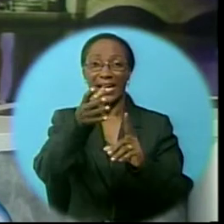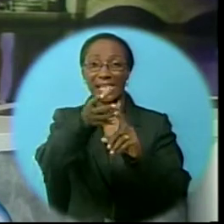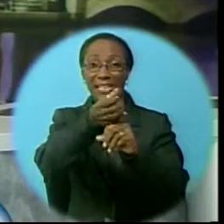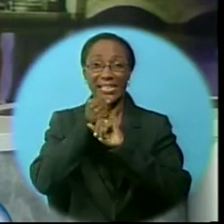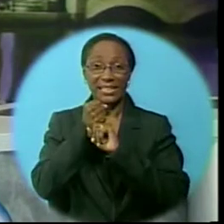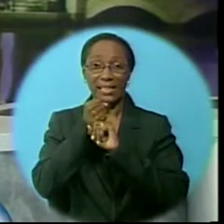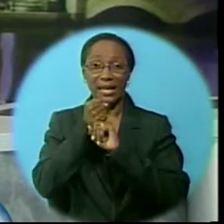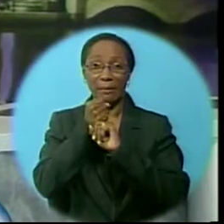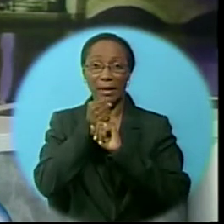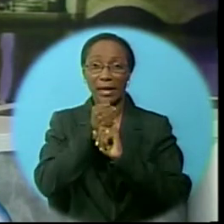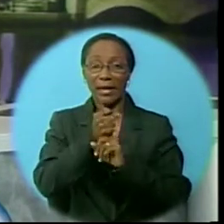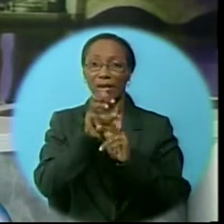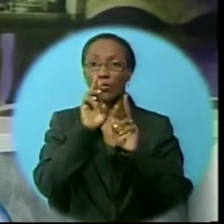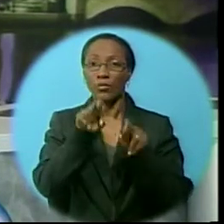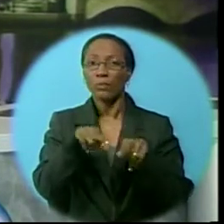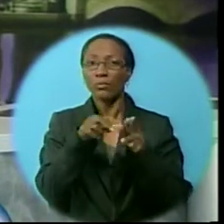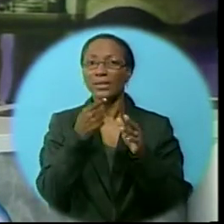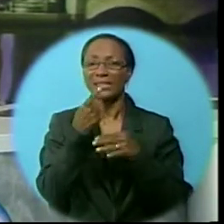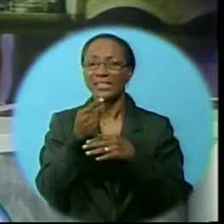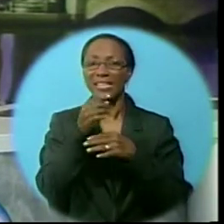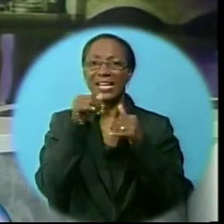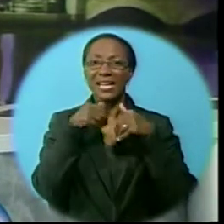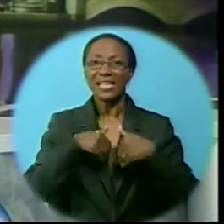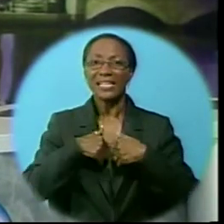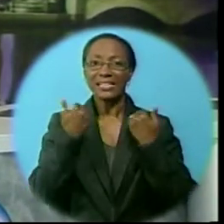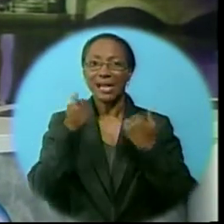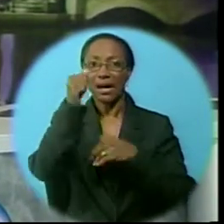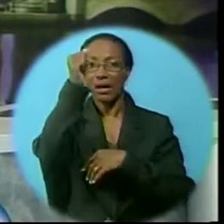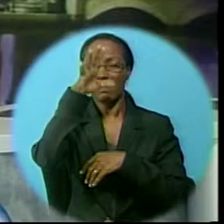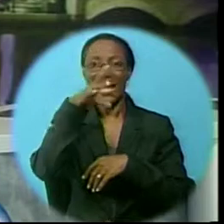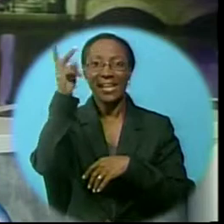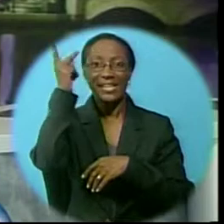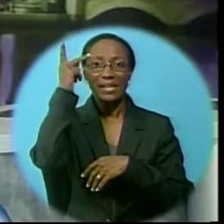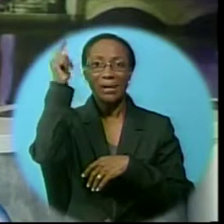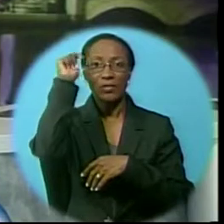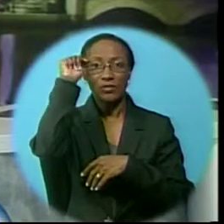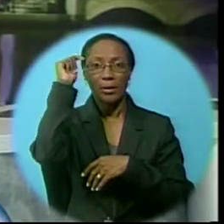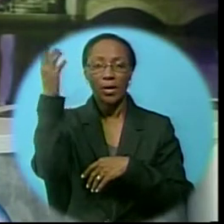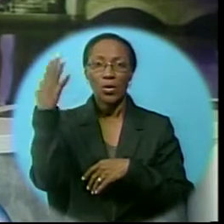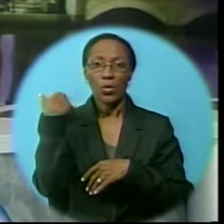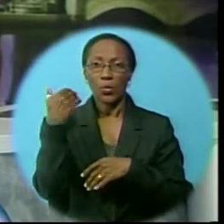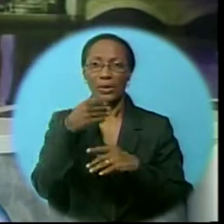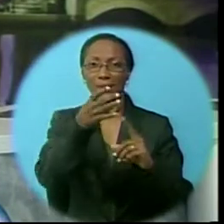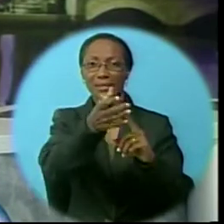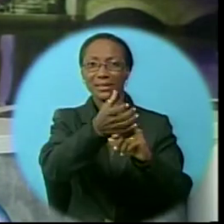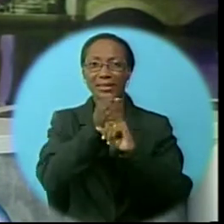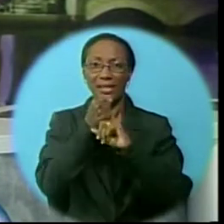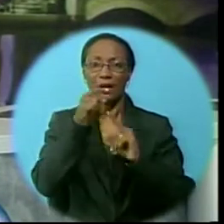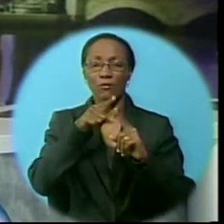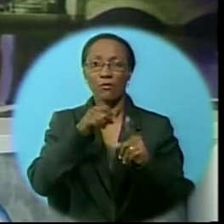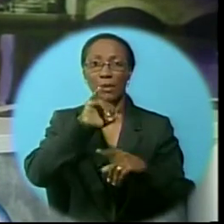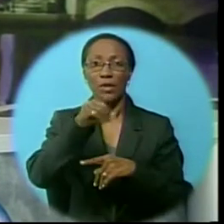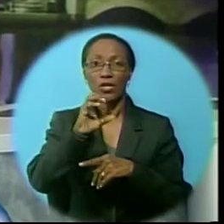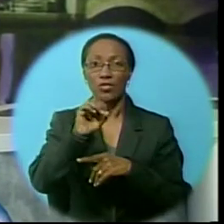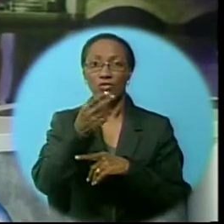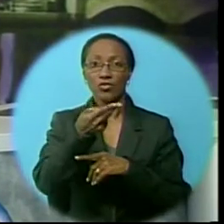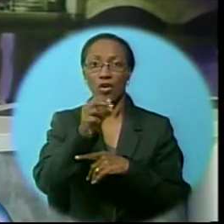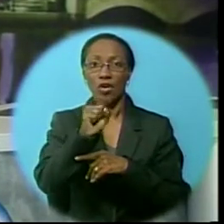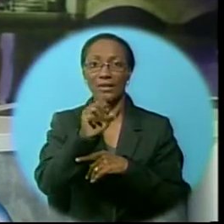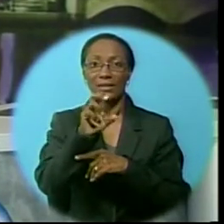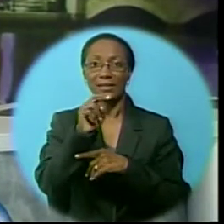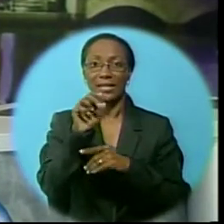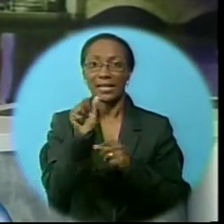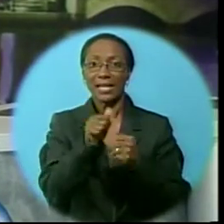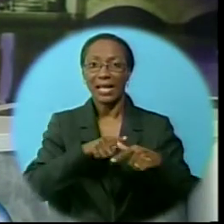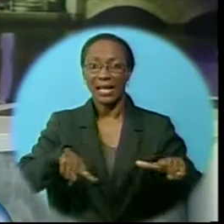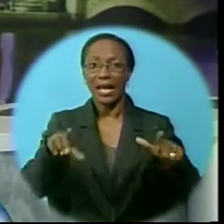kidnapping. Reports indicate that a young man, Kimar Trotman, was allegedly abducted from his Johnsonland, Green Hill, St.